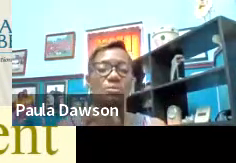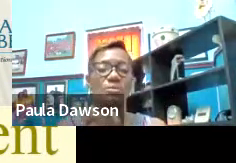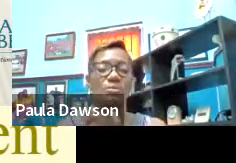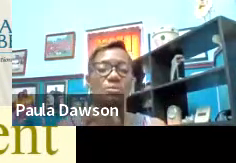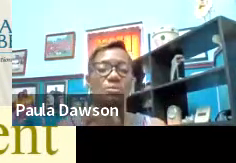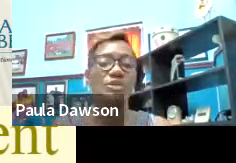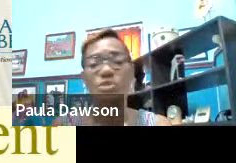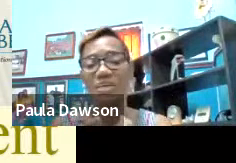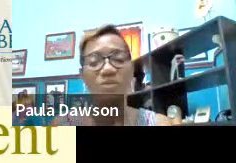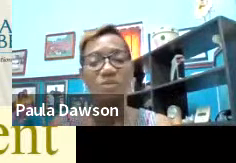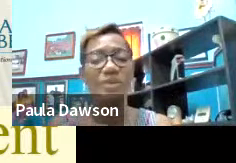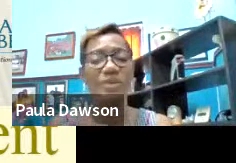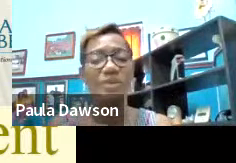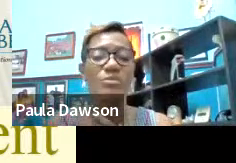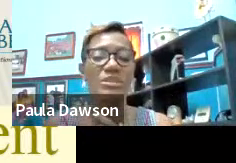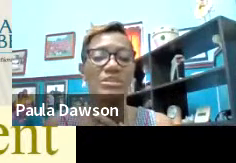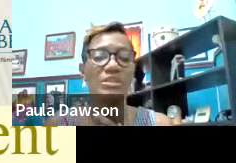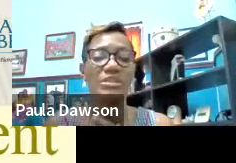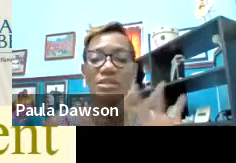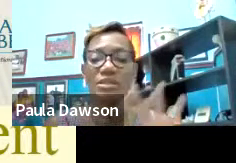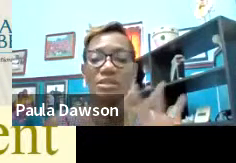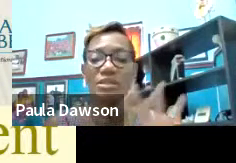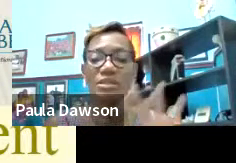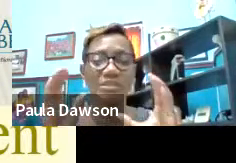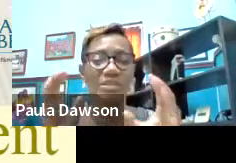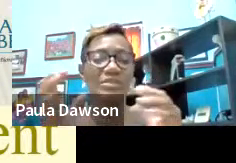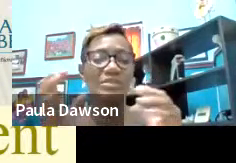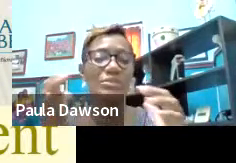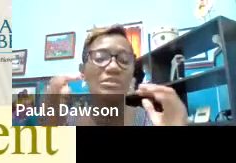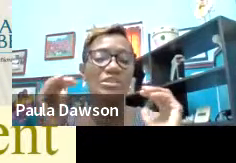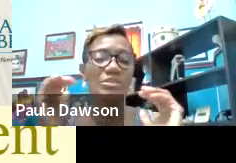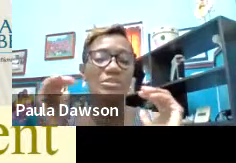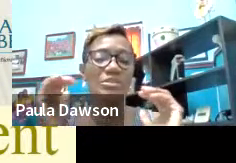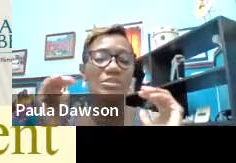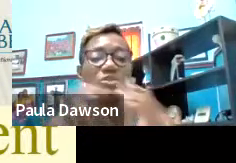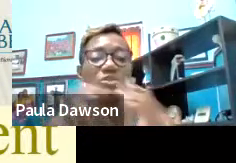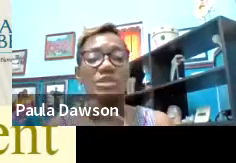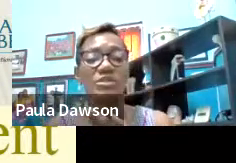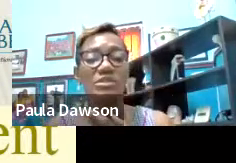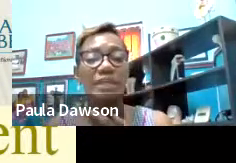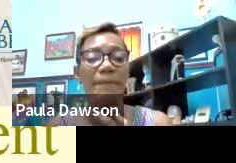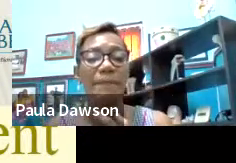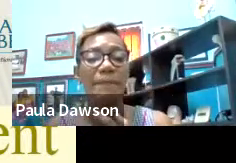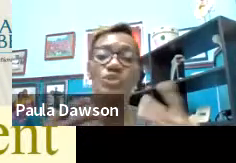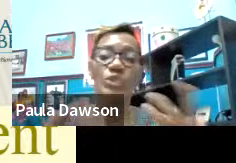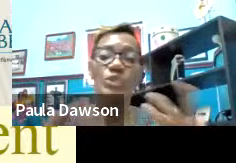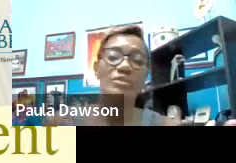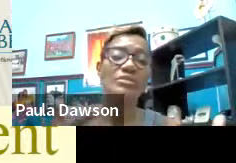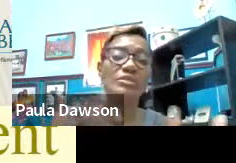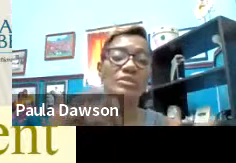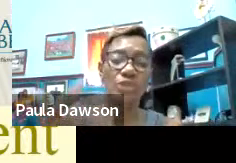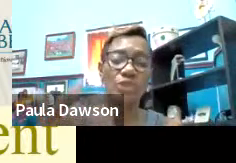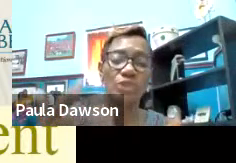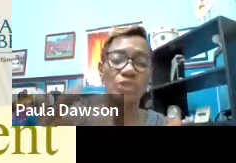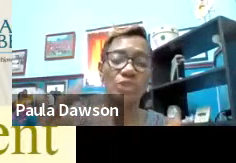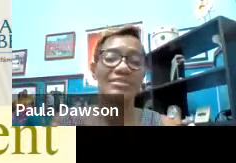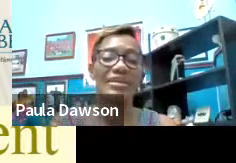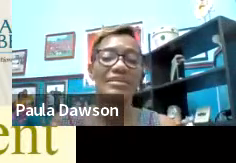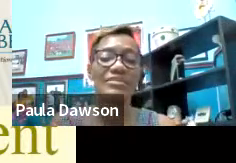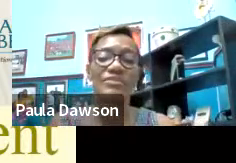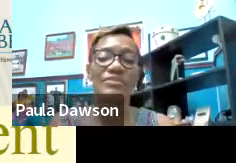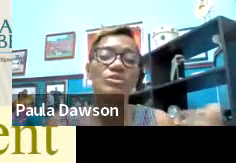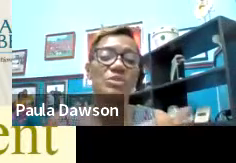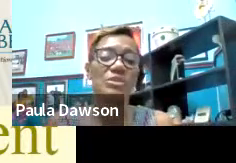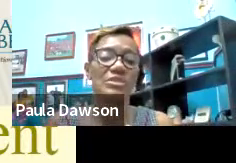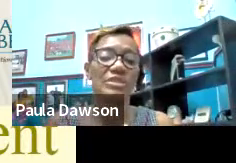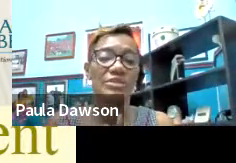patient to sit properly to avoid the deformity, splinting, similar to the splints we used yesterday, strengthening